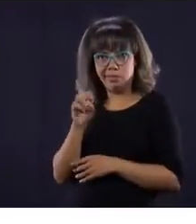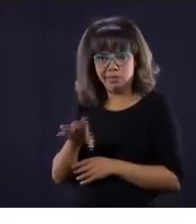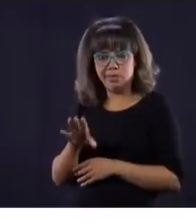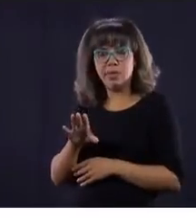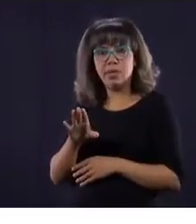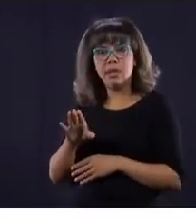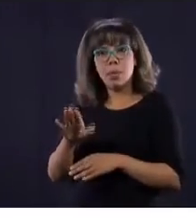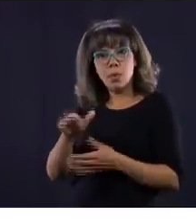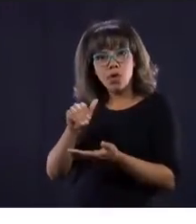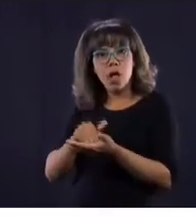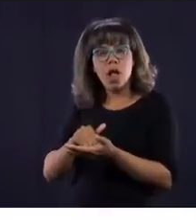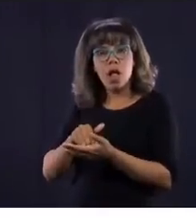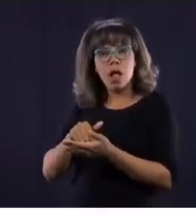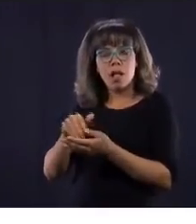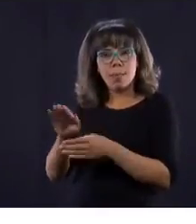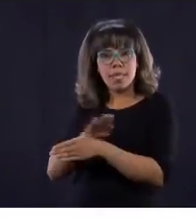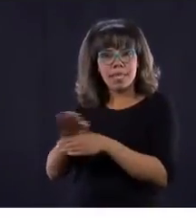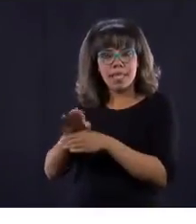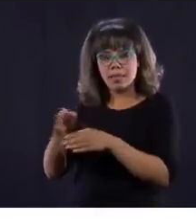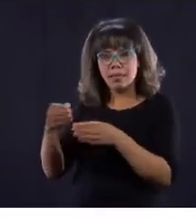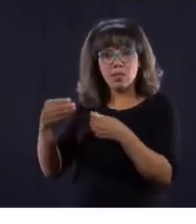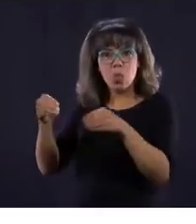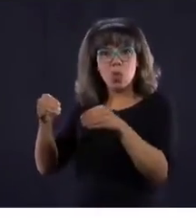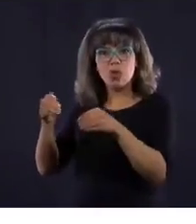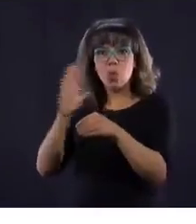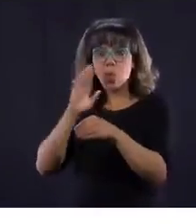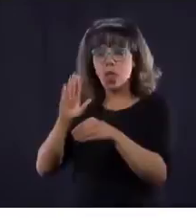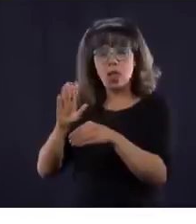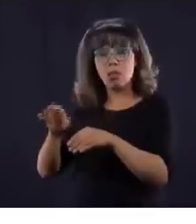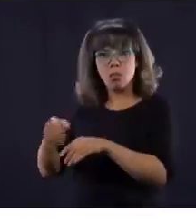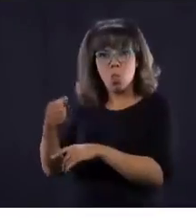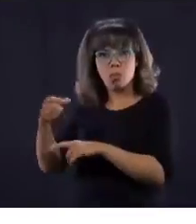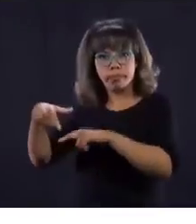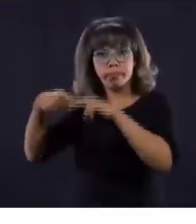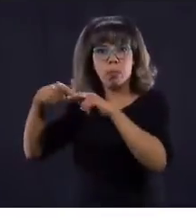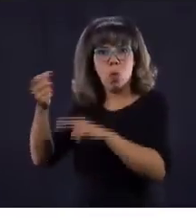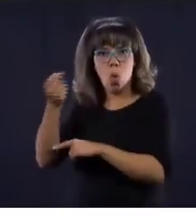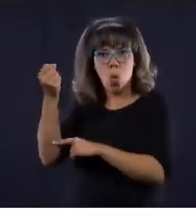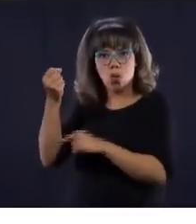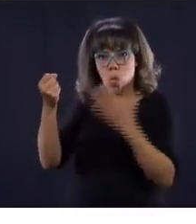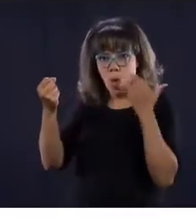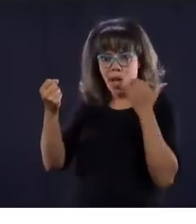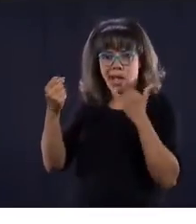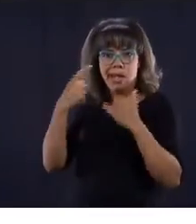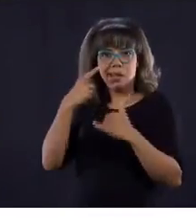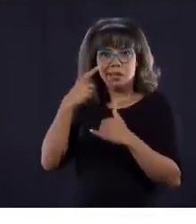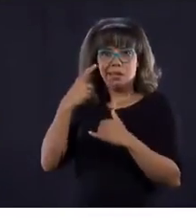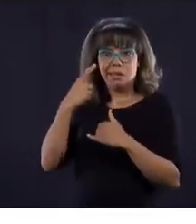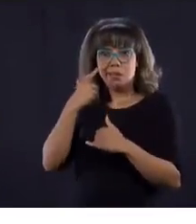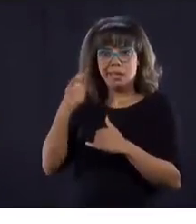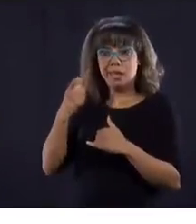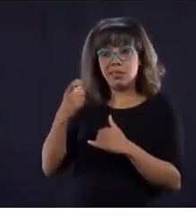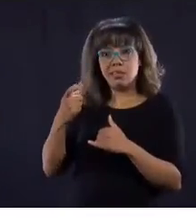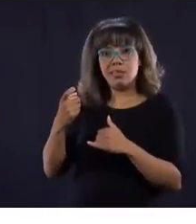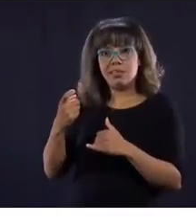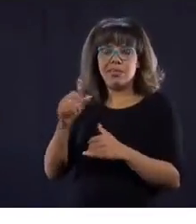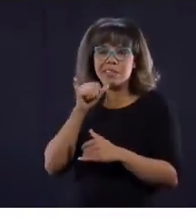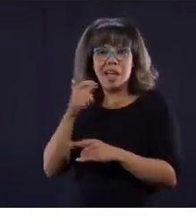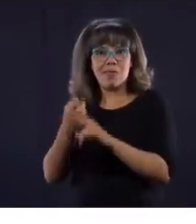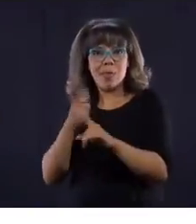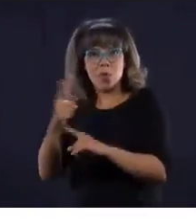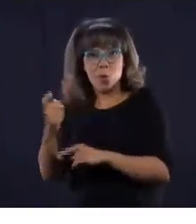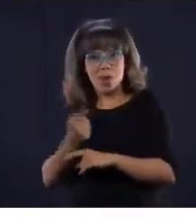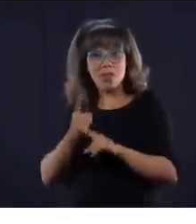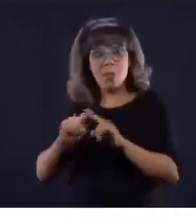so I'll take those two weeks before taking a decision. Thank you. And now for Minister McCann, why are some CHSLD's